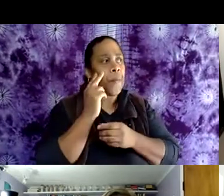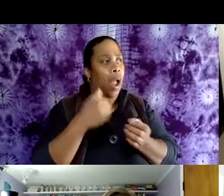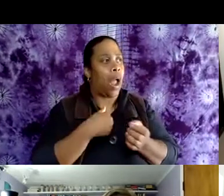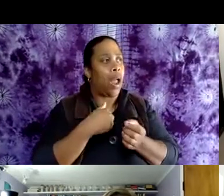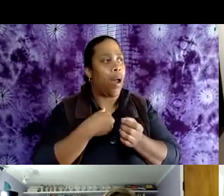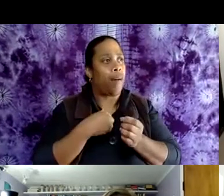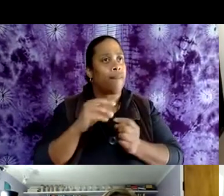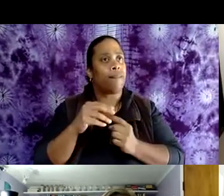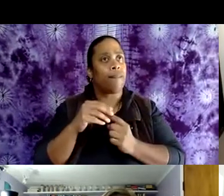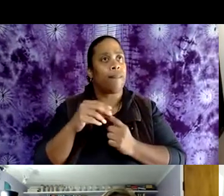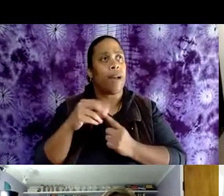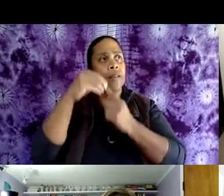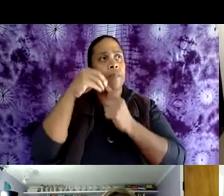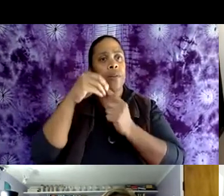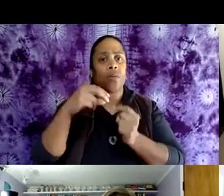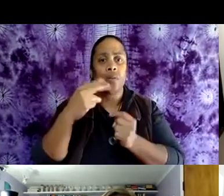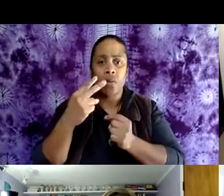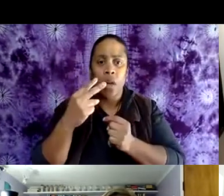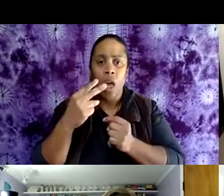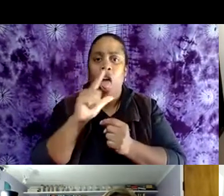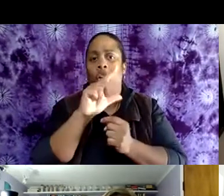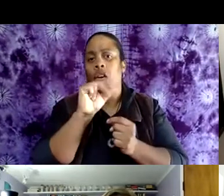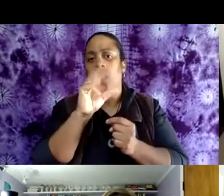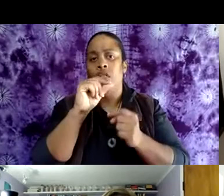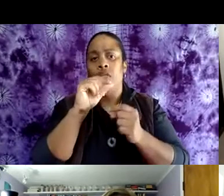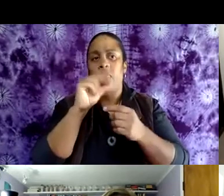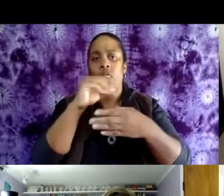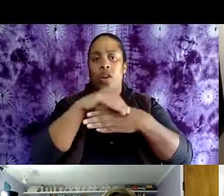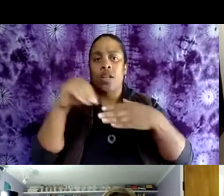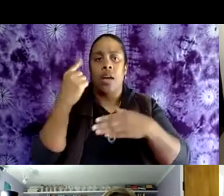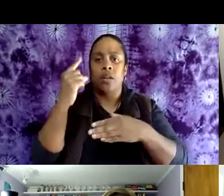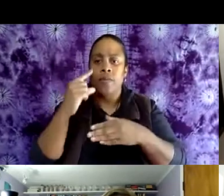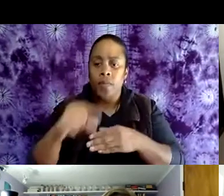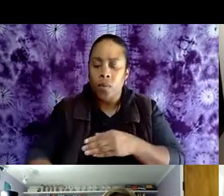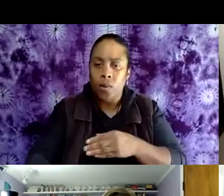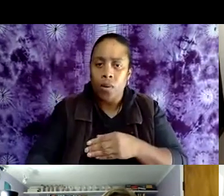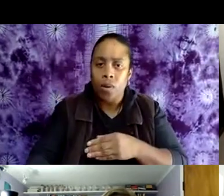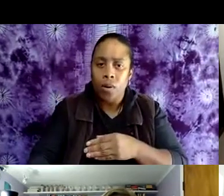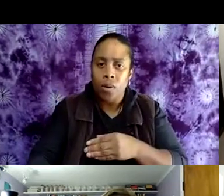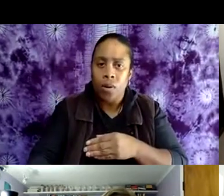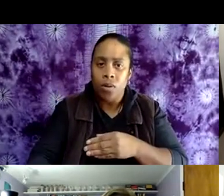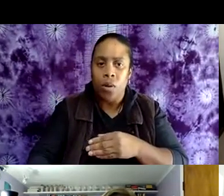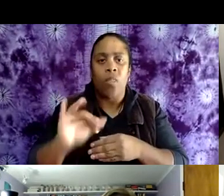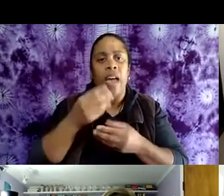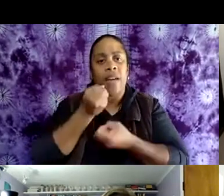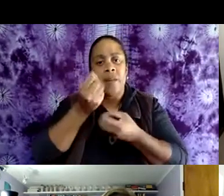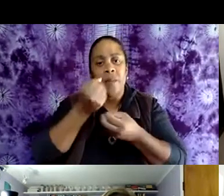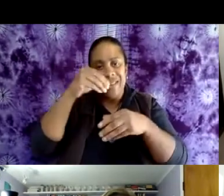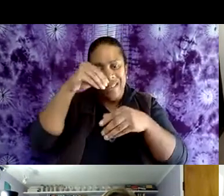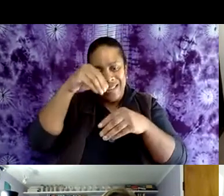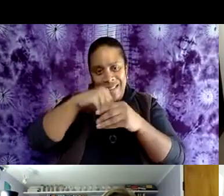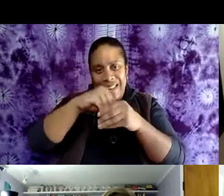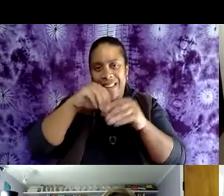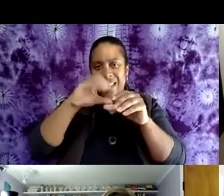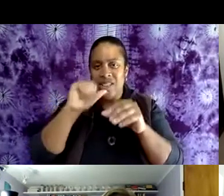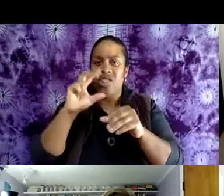too, $30 for 30 minutes, $50 for 15 minutes. And I am giving a presentation at